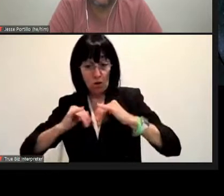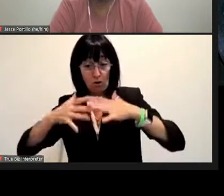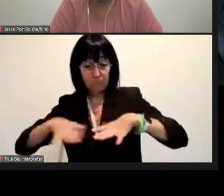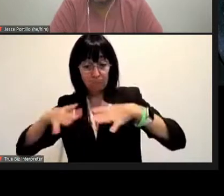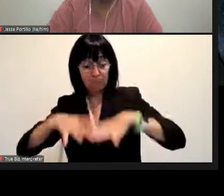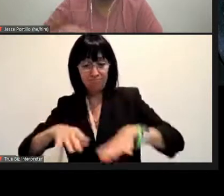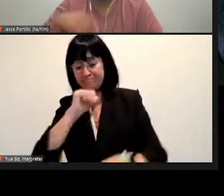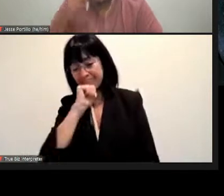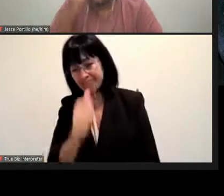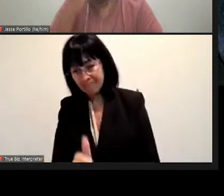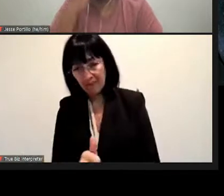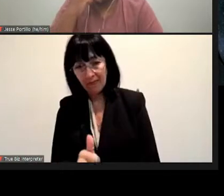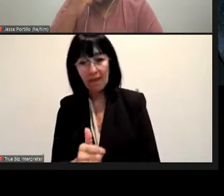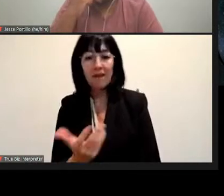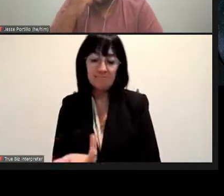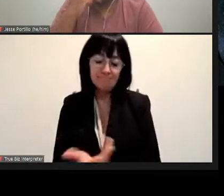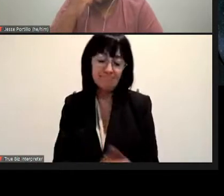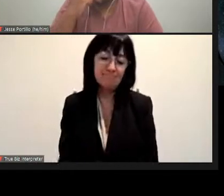to work.